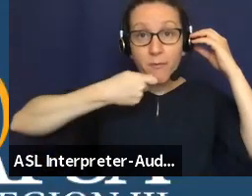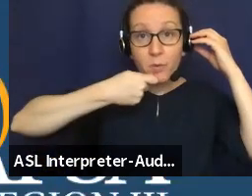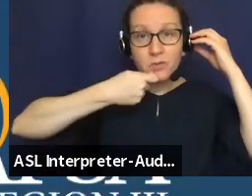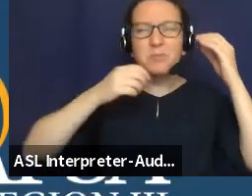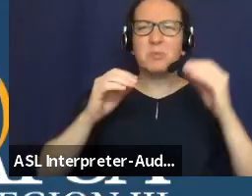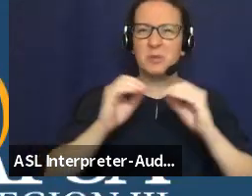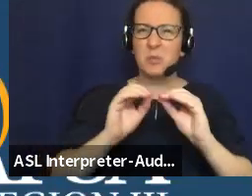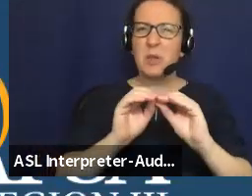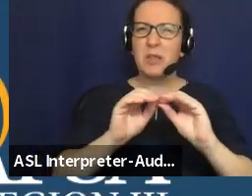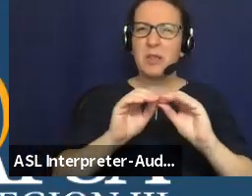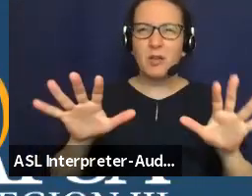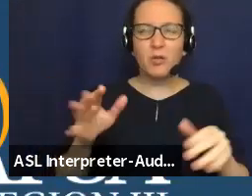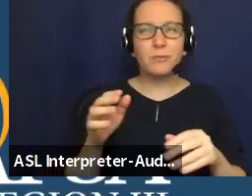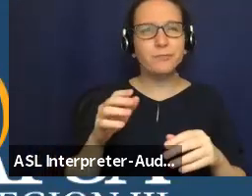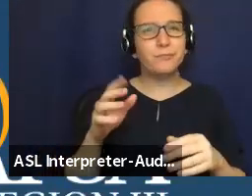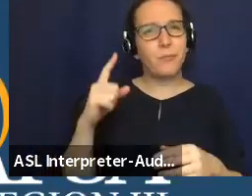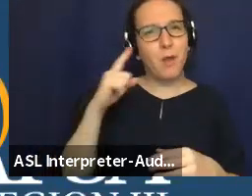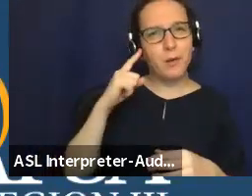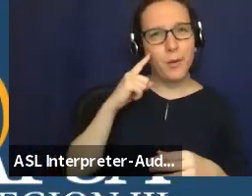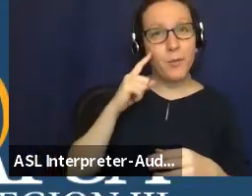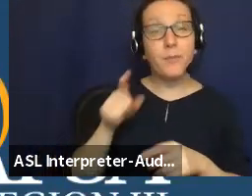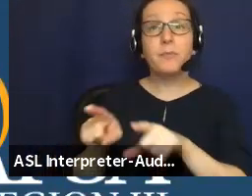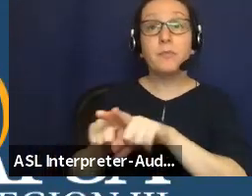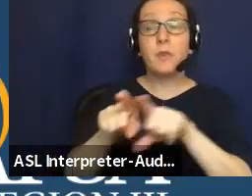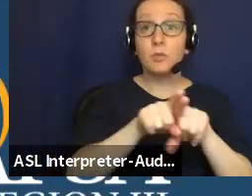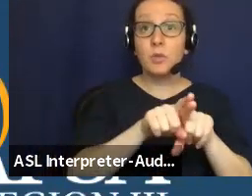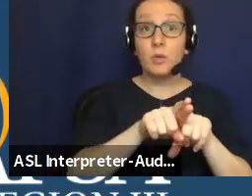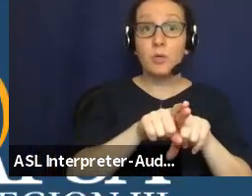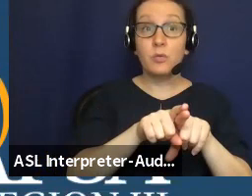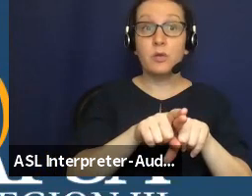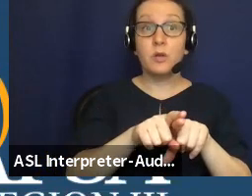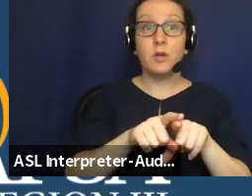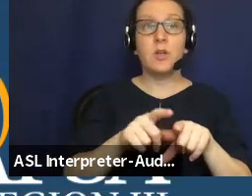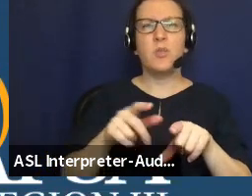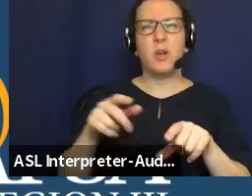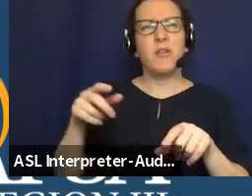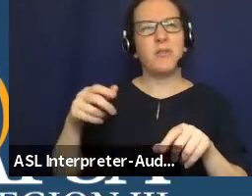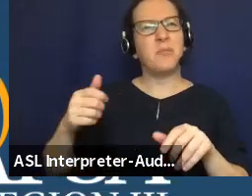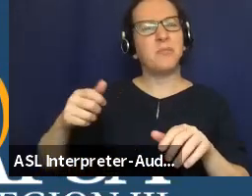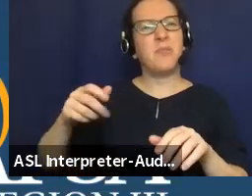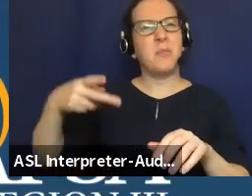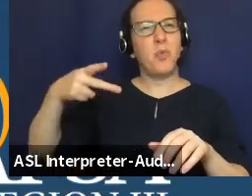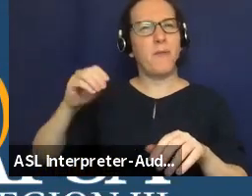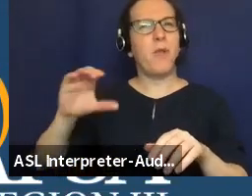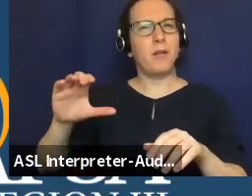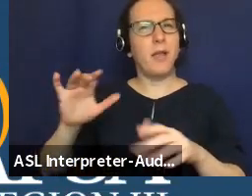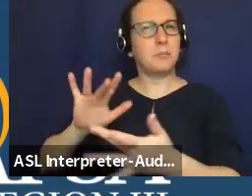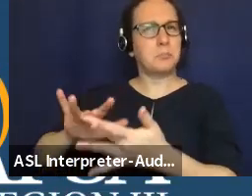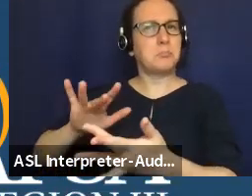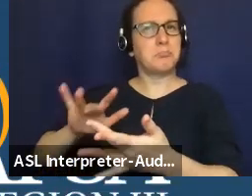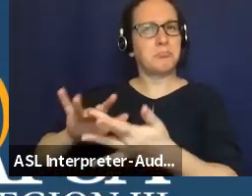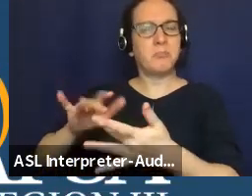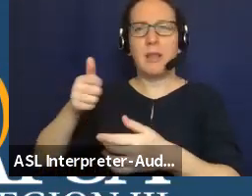clear. And also just having a point behind the scene, having a point of contact for any